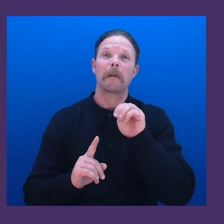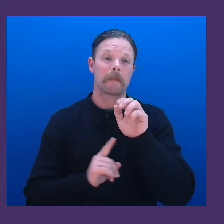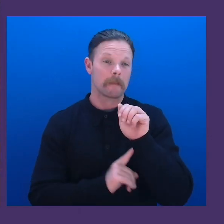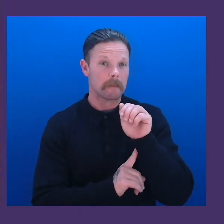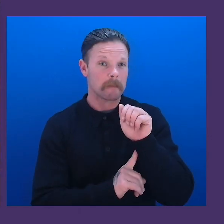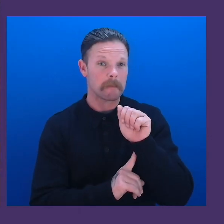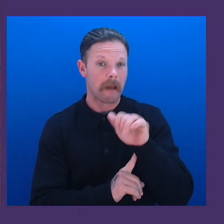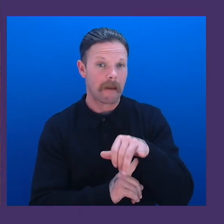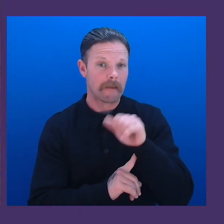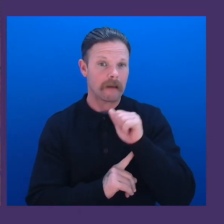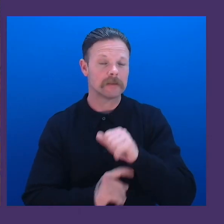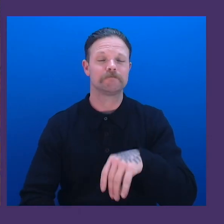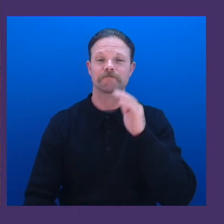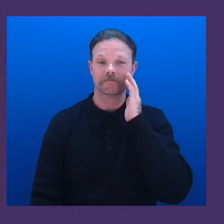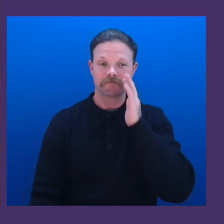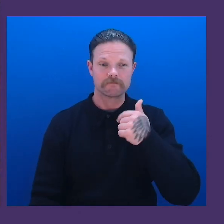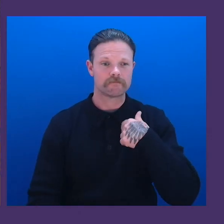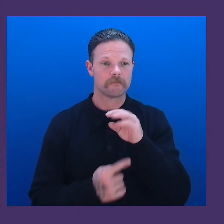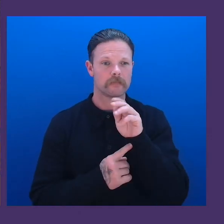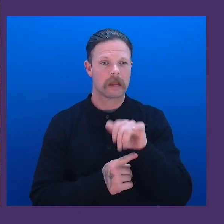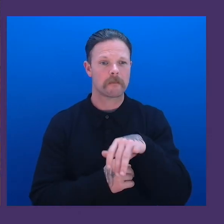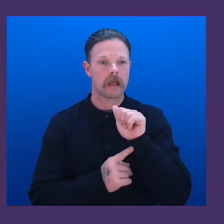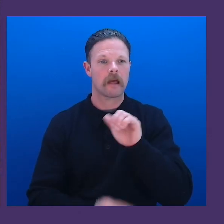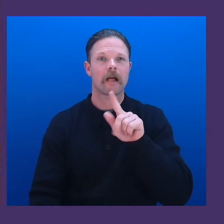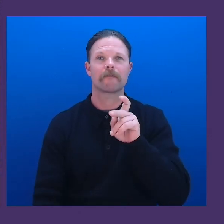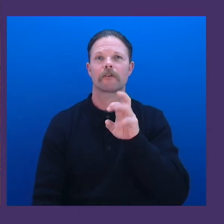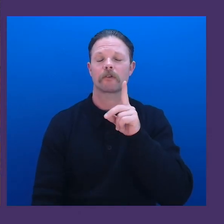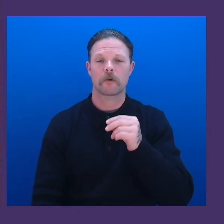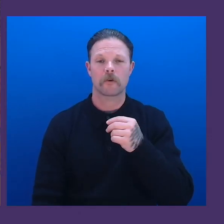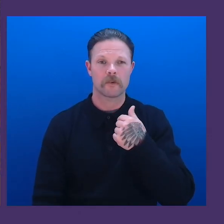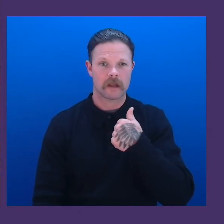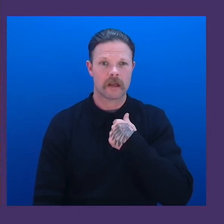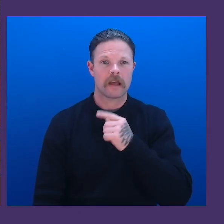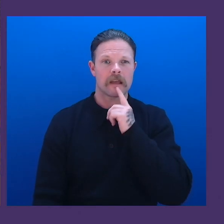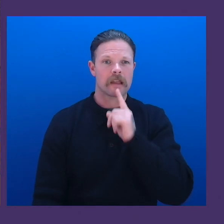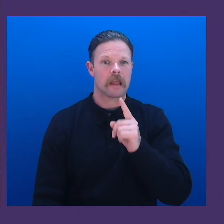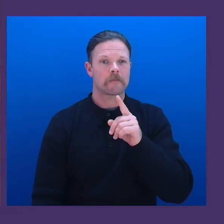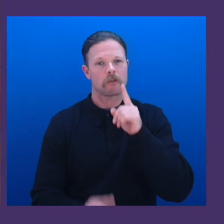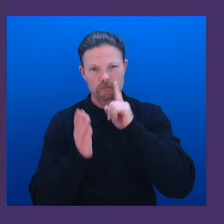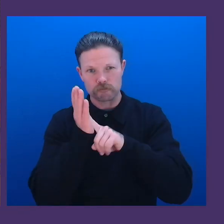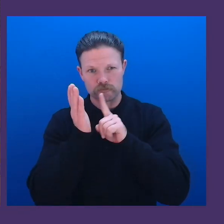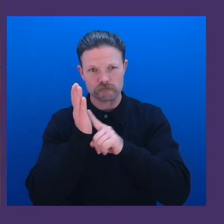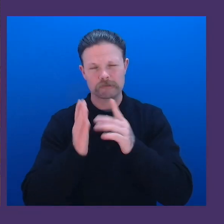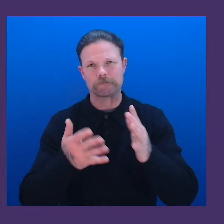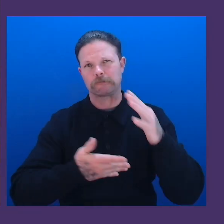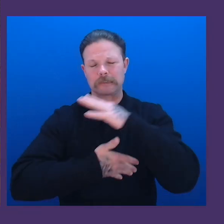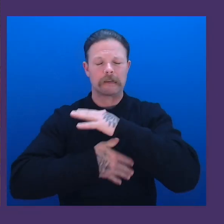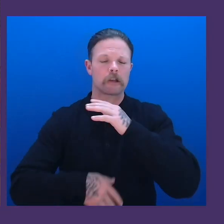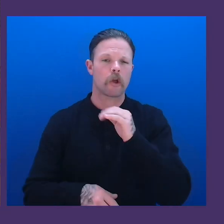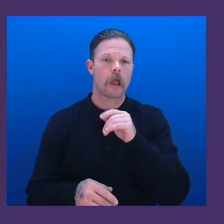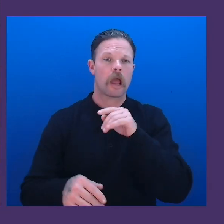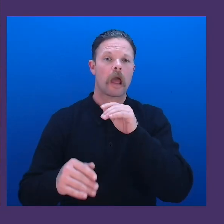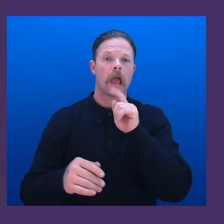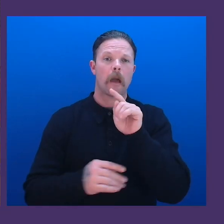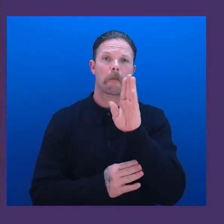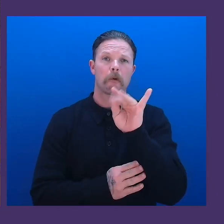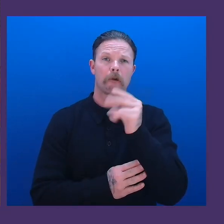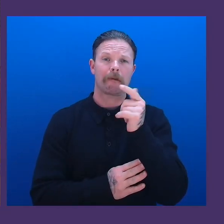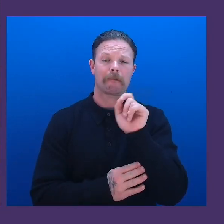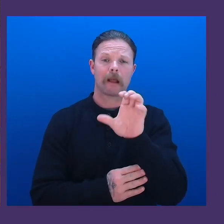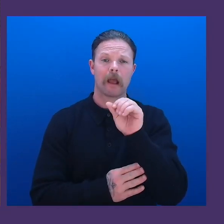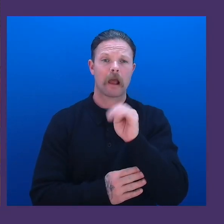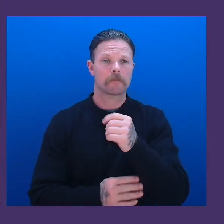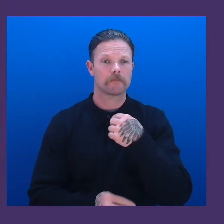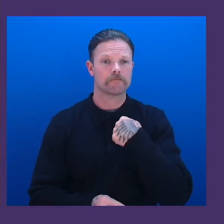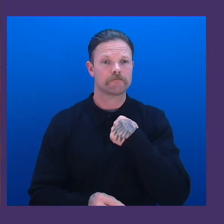Maya Alvarado. I'm a senior researcher at Booking.com. I specialize in accessibility and inclusive design.